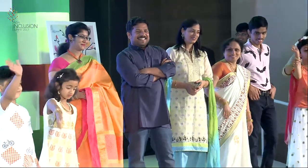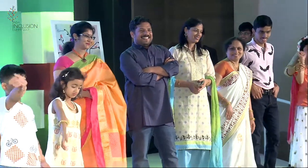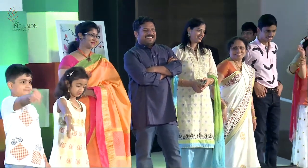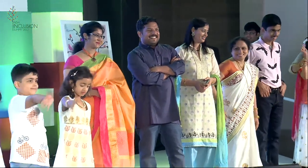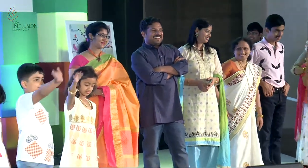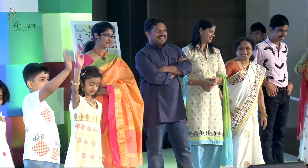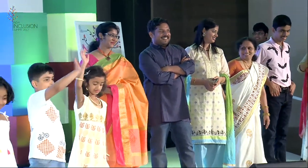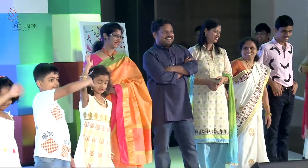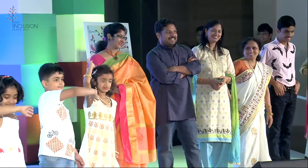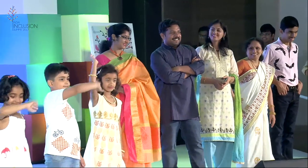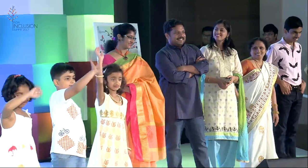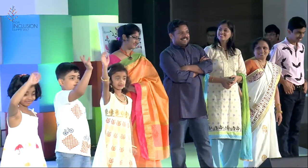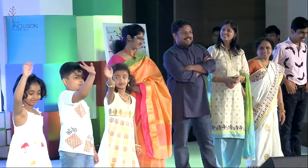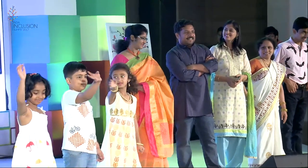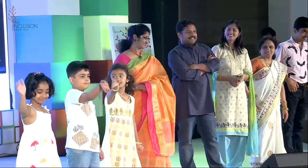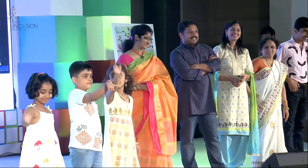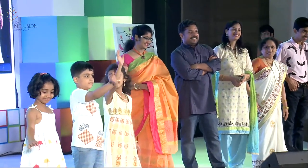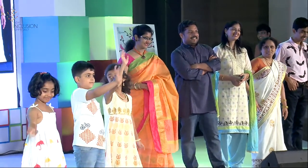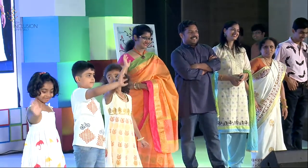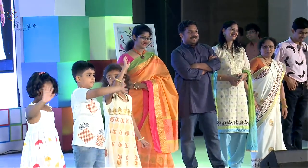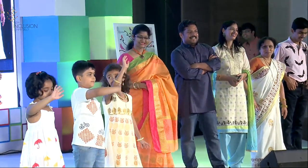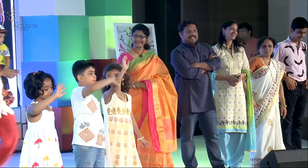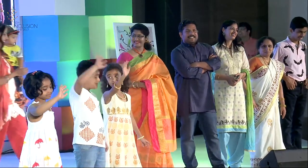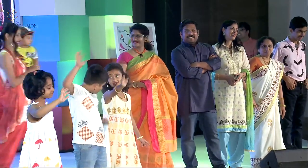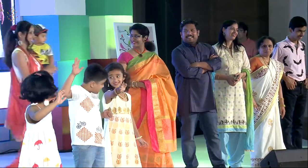But I don't care cause you do like me.